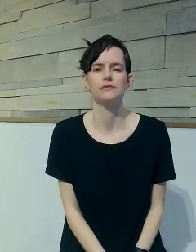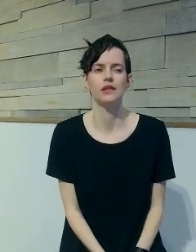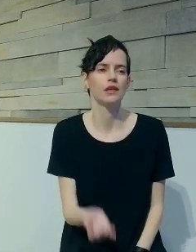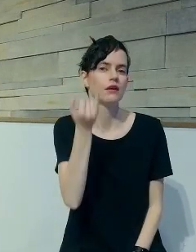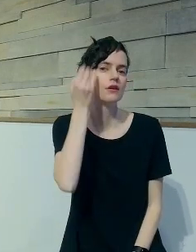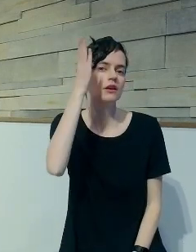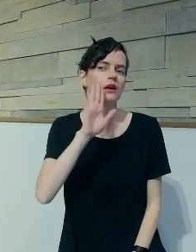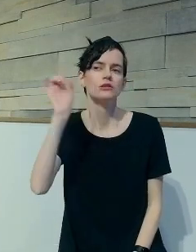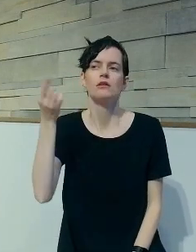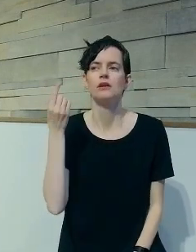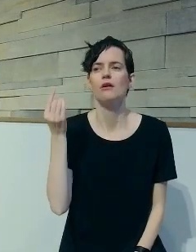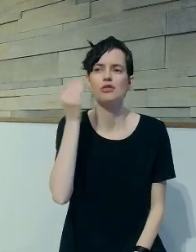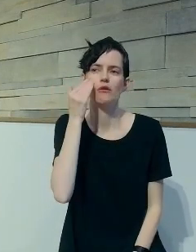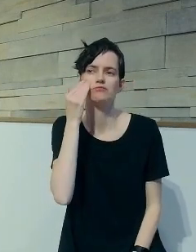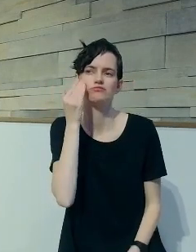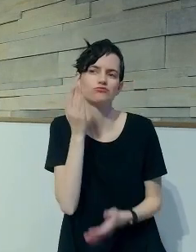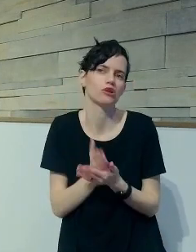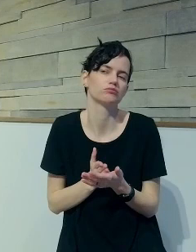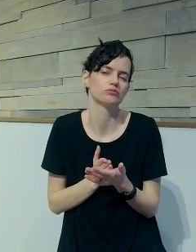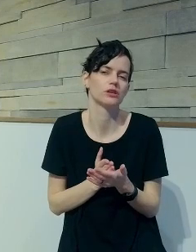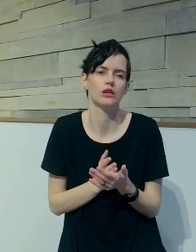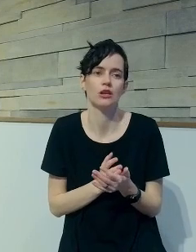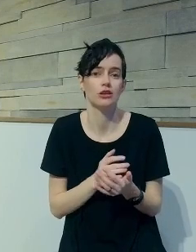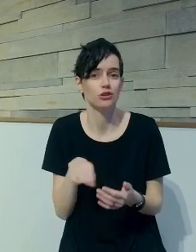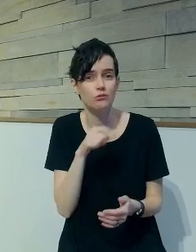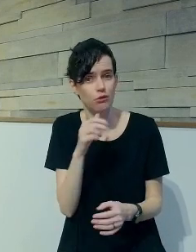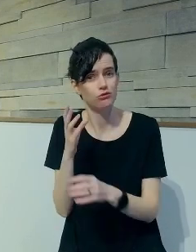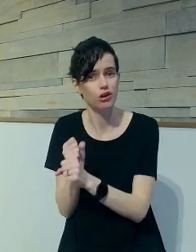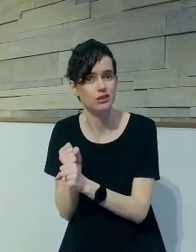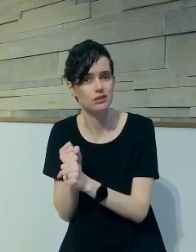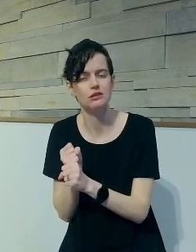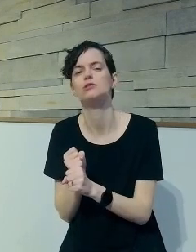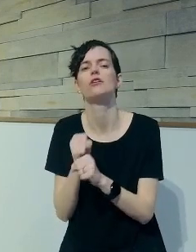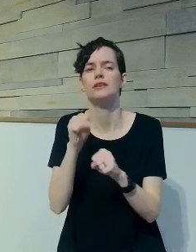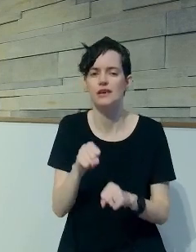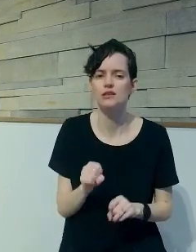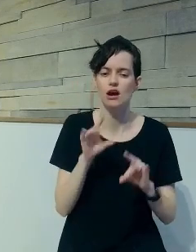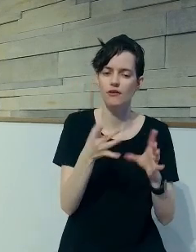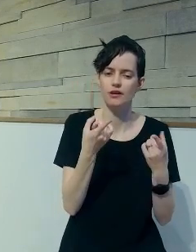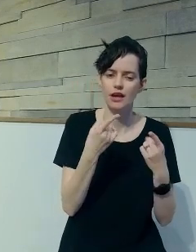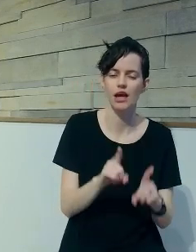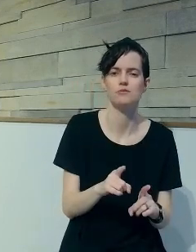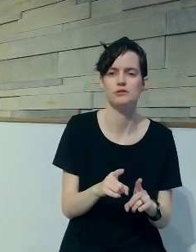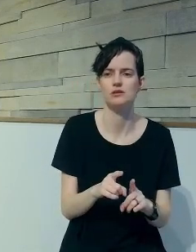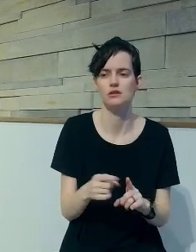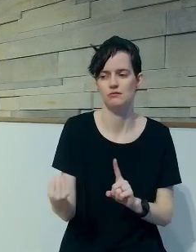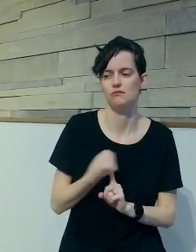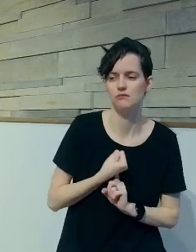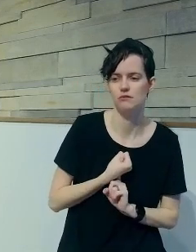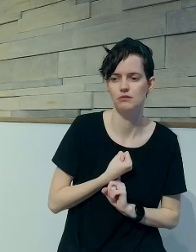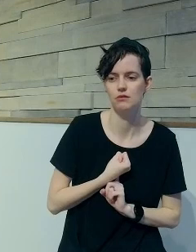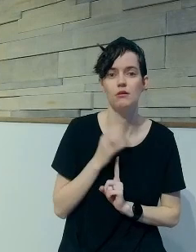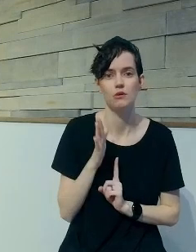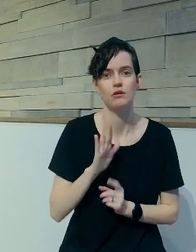If God's only an acquaintance, you won't have full trust in Him. And so that, yes, when tragedy, when trauma, when tests hit you, it's going to